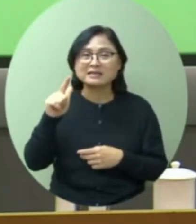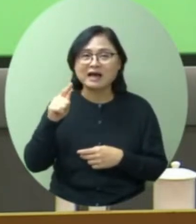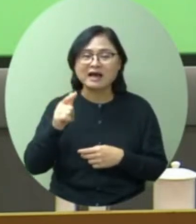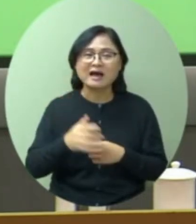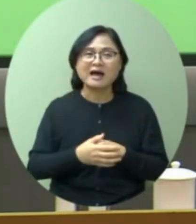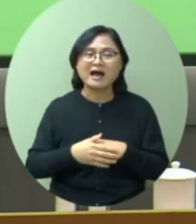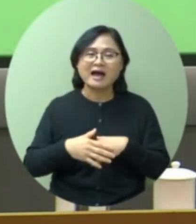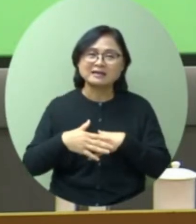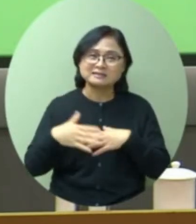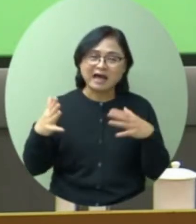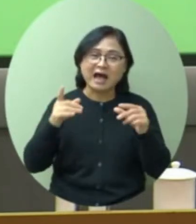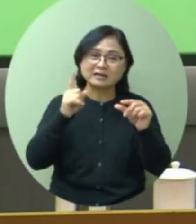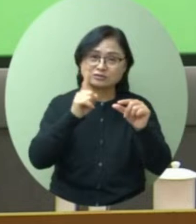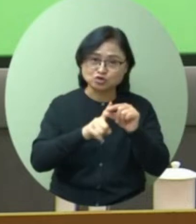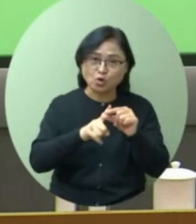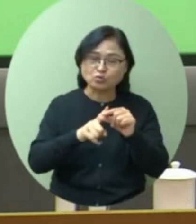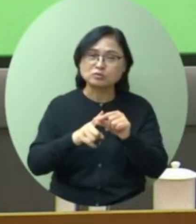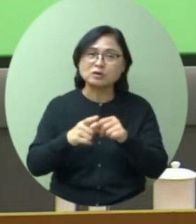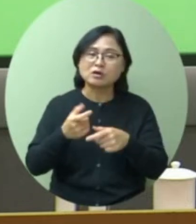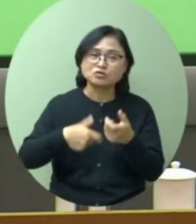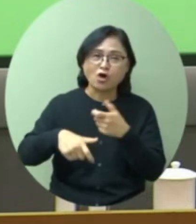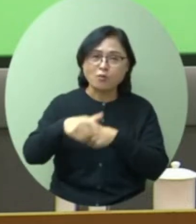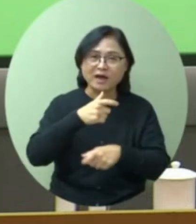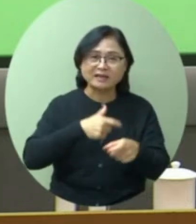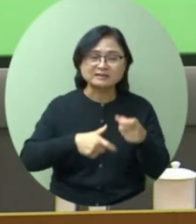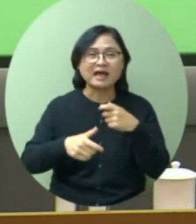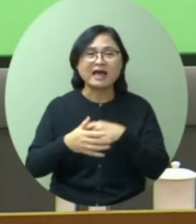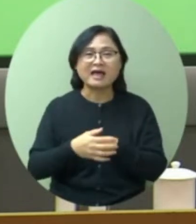We want to create a commodity trading ecosystem.